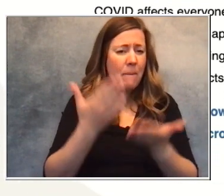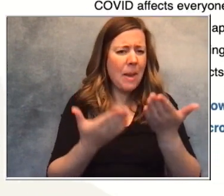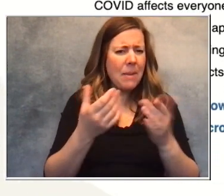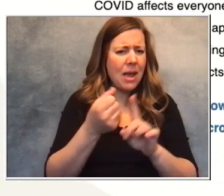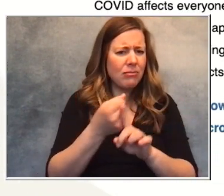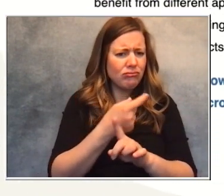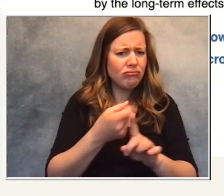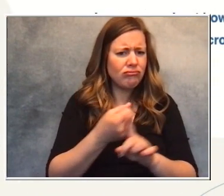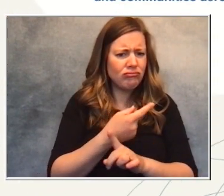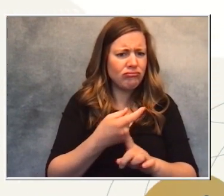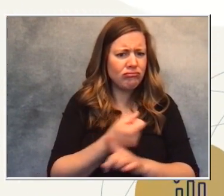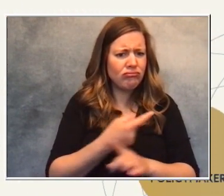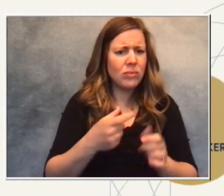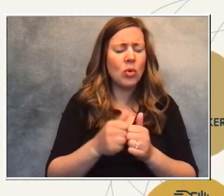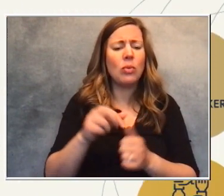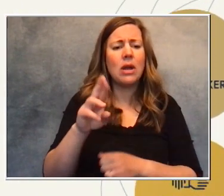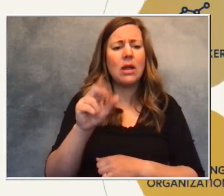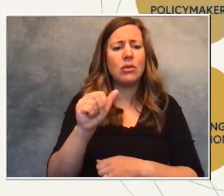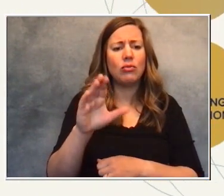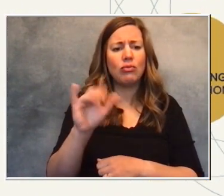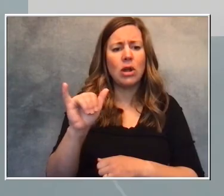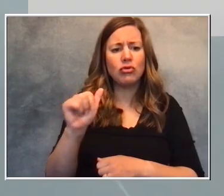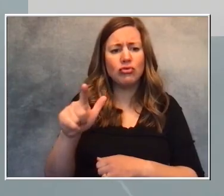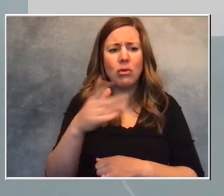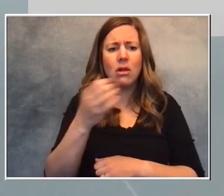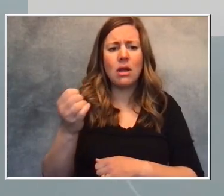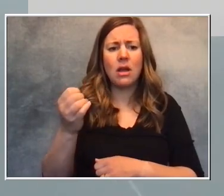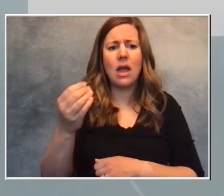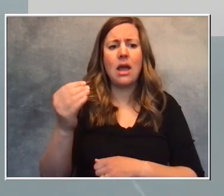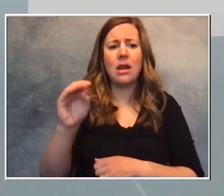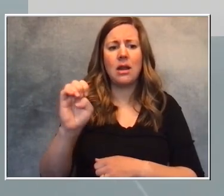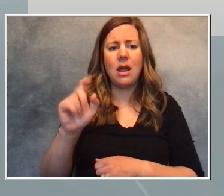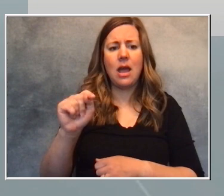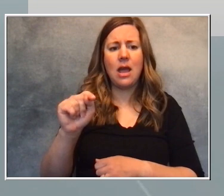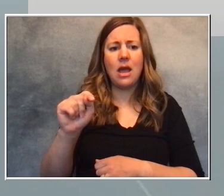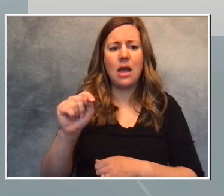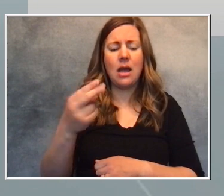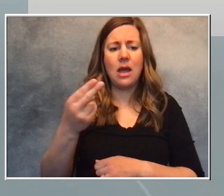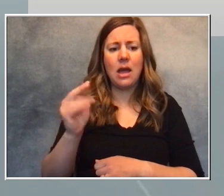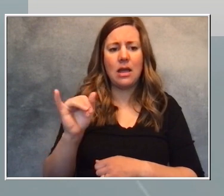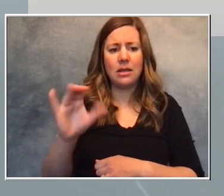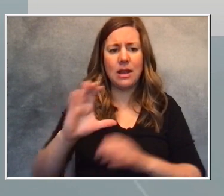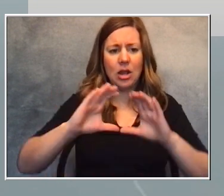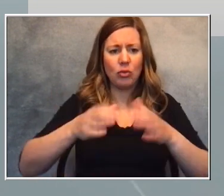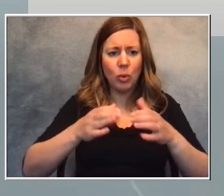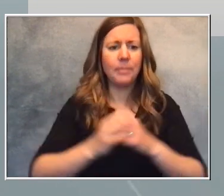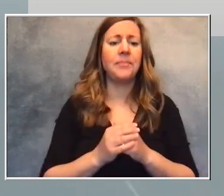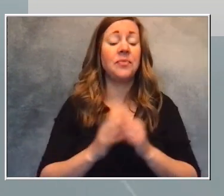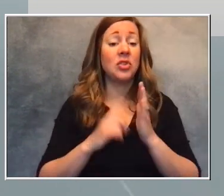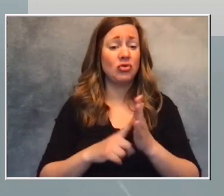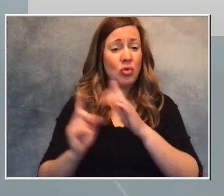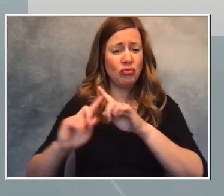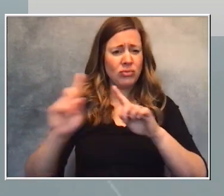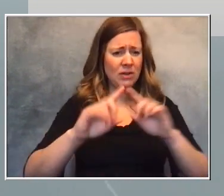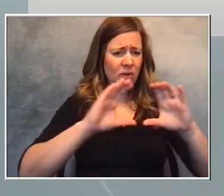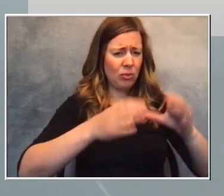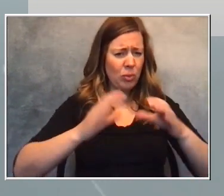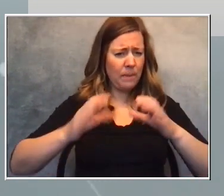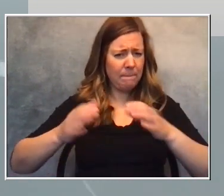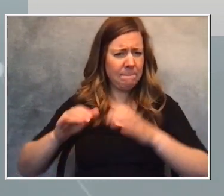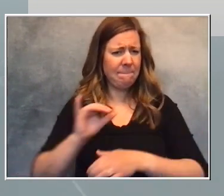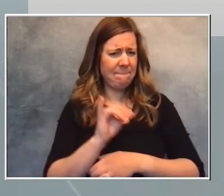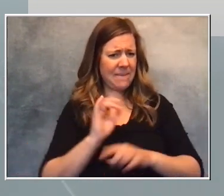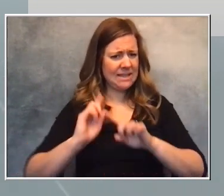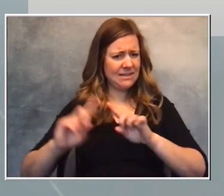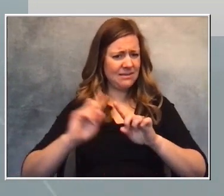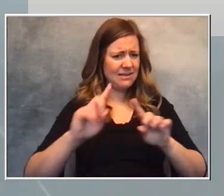racial and ethnic groups. The study found that individuals of different racial groups had differing rates of symptoms or conditions that are